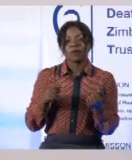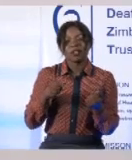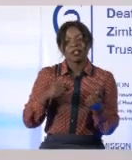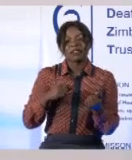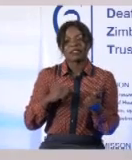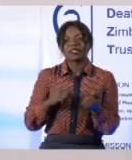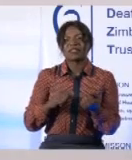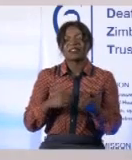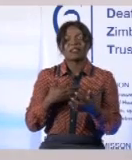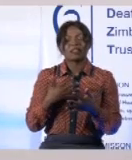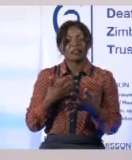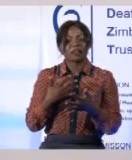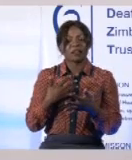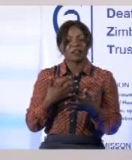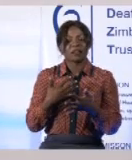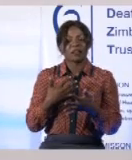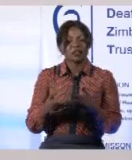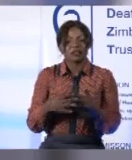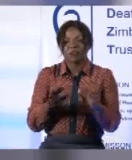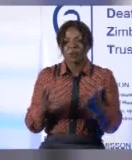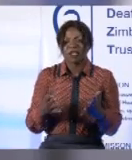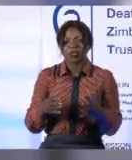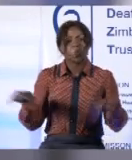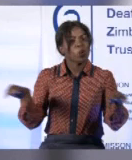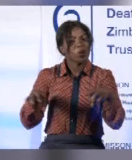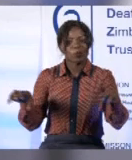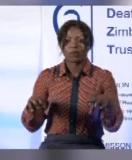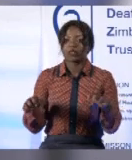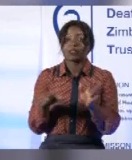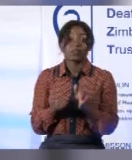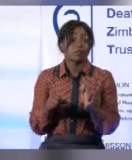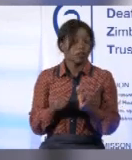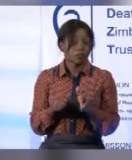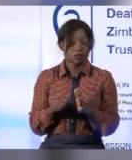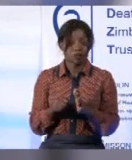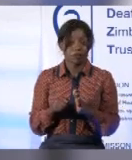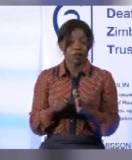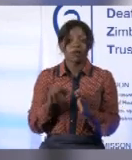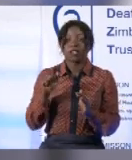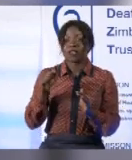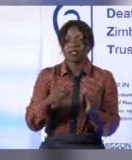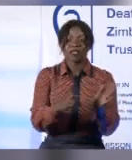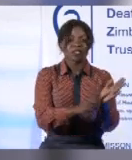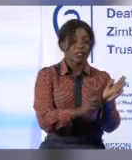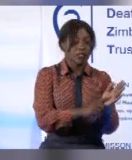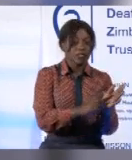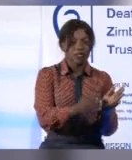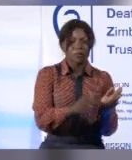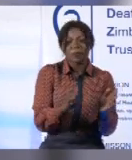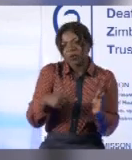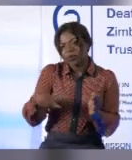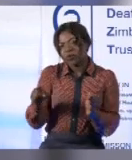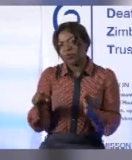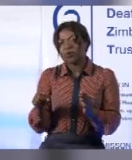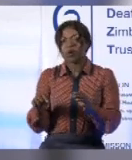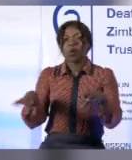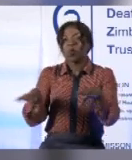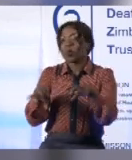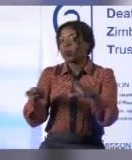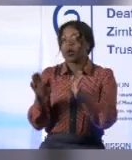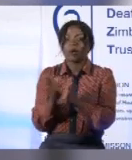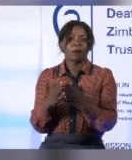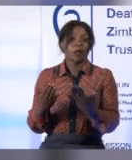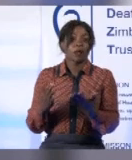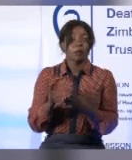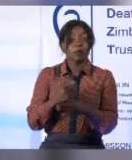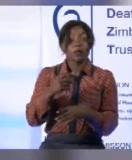struggling with was to get a job. Of course, I can do sex work and other things, but I needed somebody to help me. As you see in Zimbabwe right now,